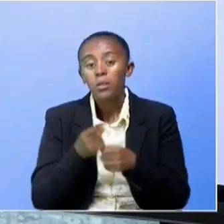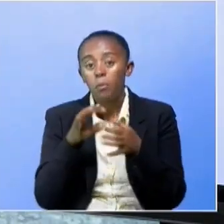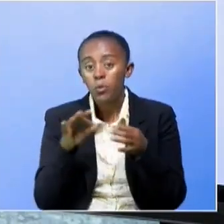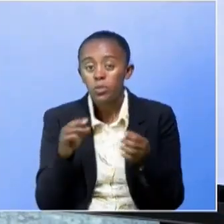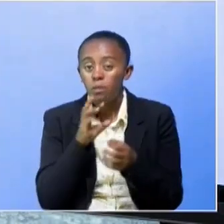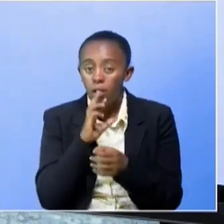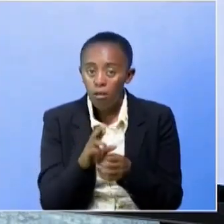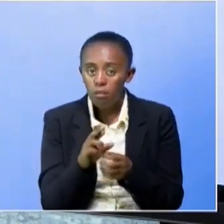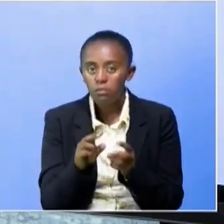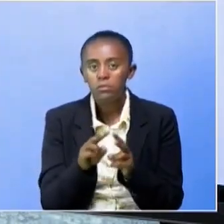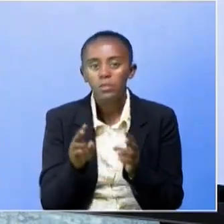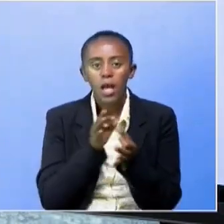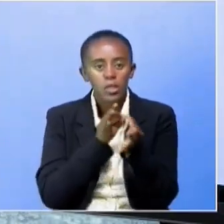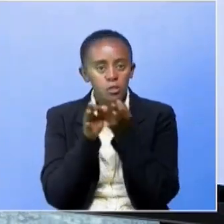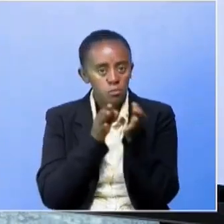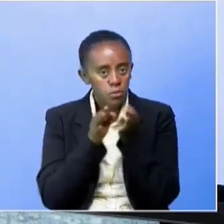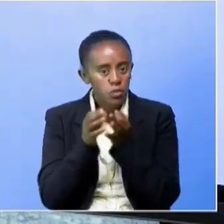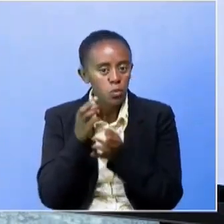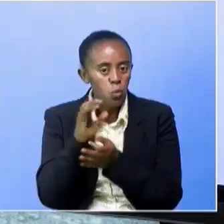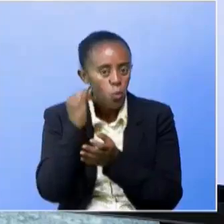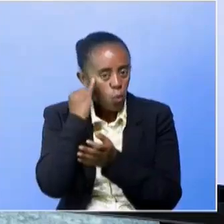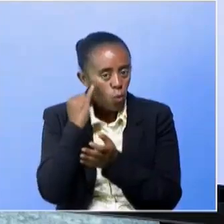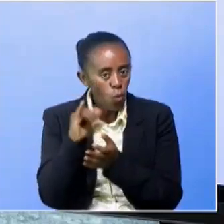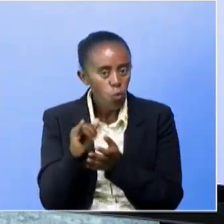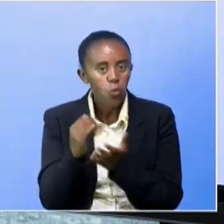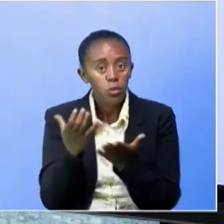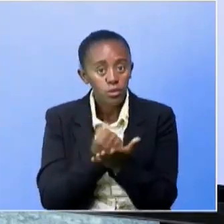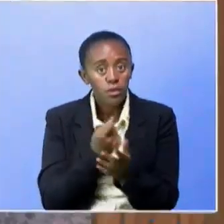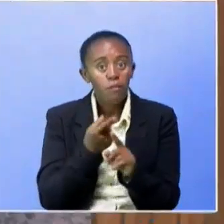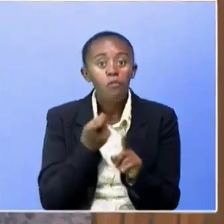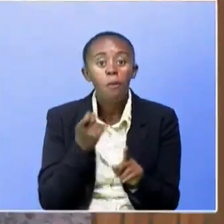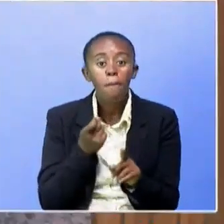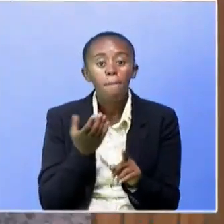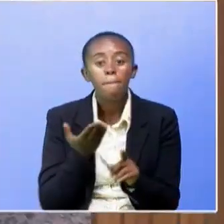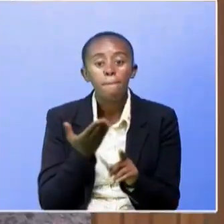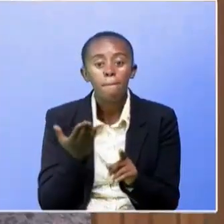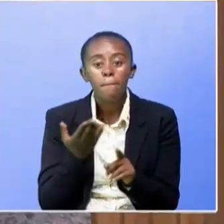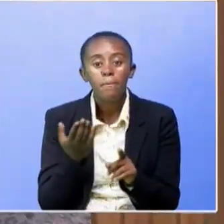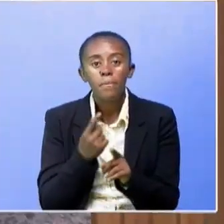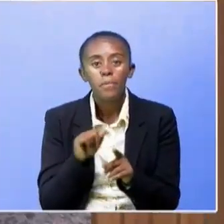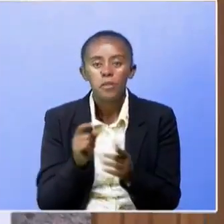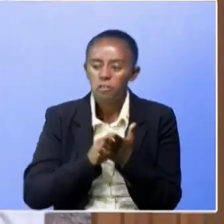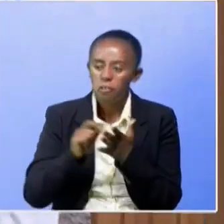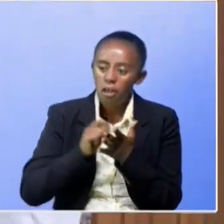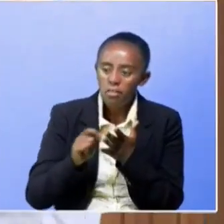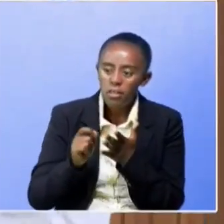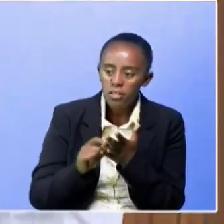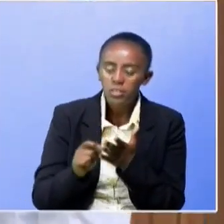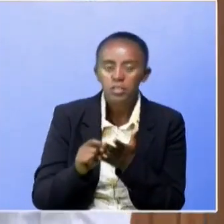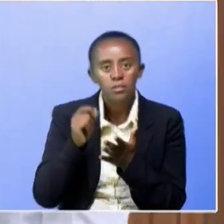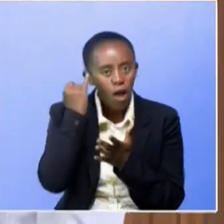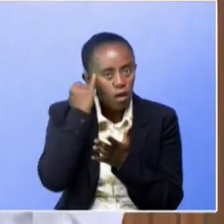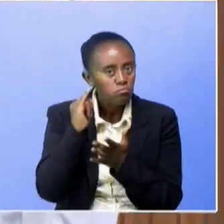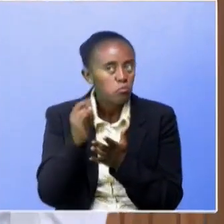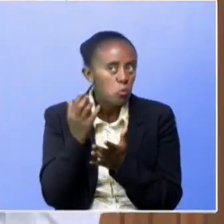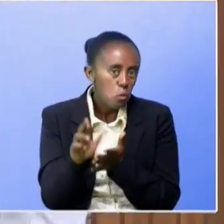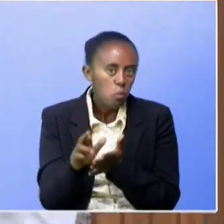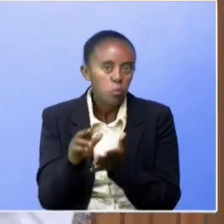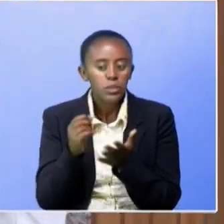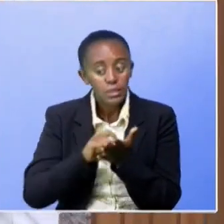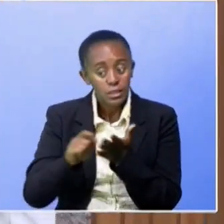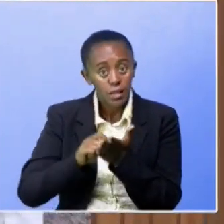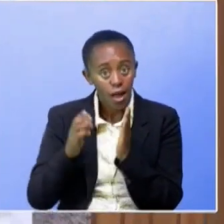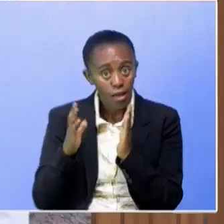are expressions or ideas taken from the writer's perspective or the